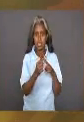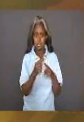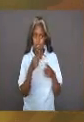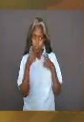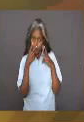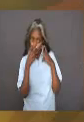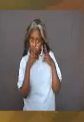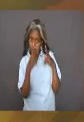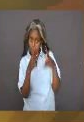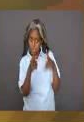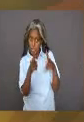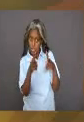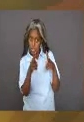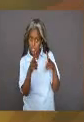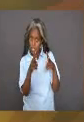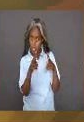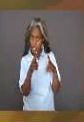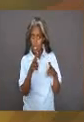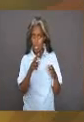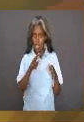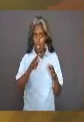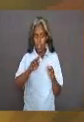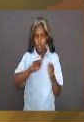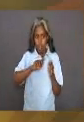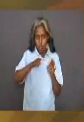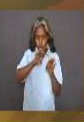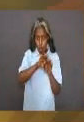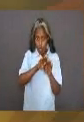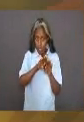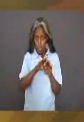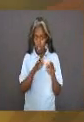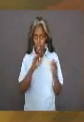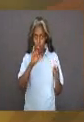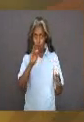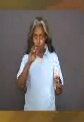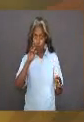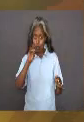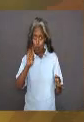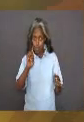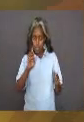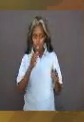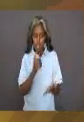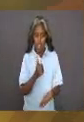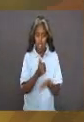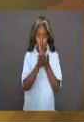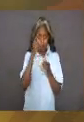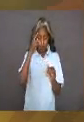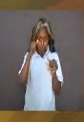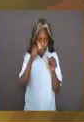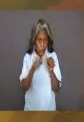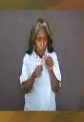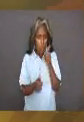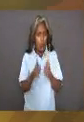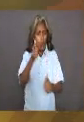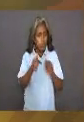will see that they unlock a code that helps you remember which